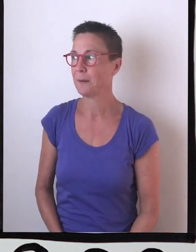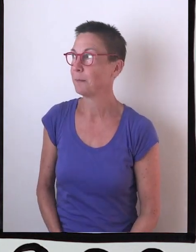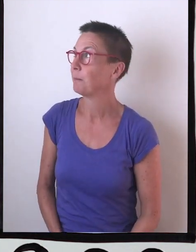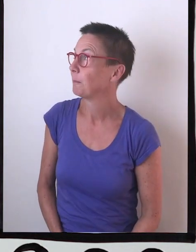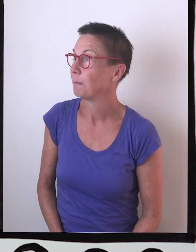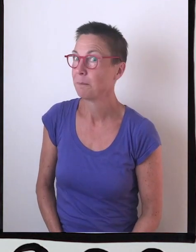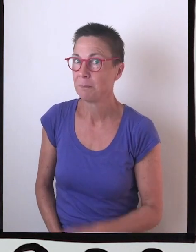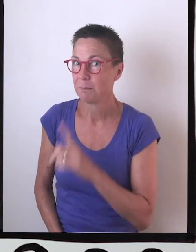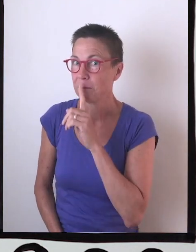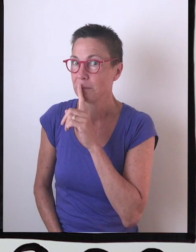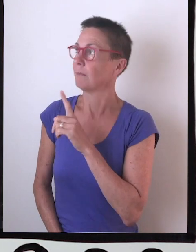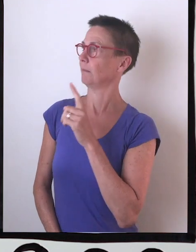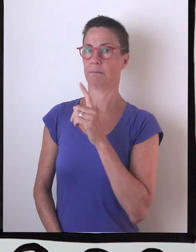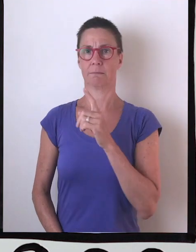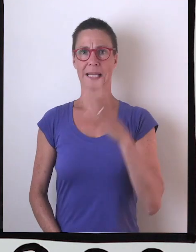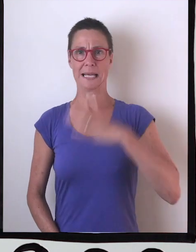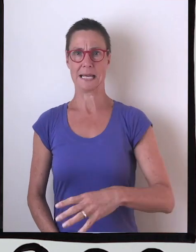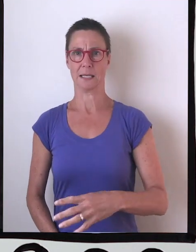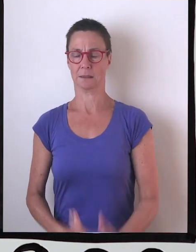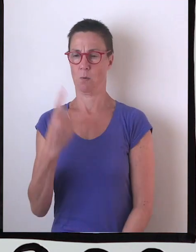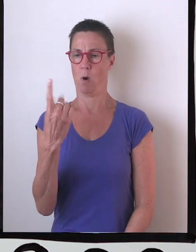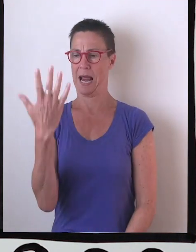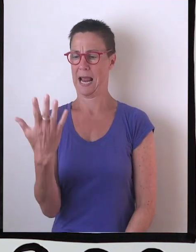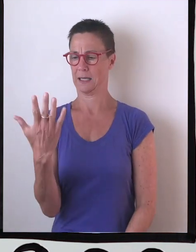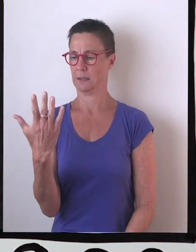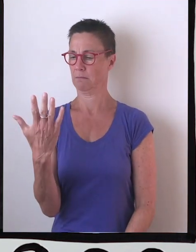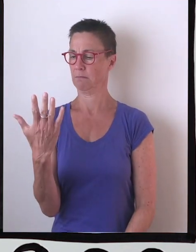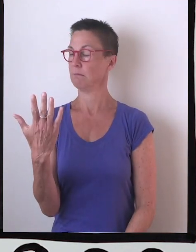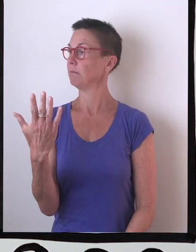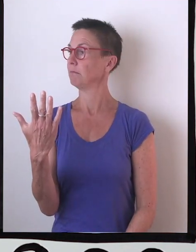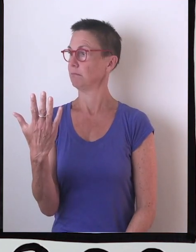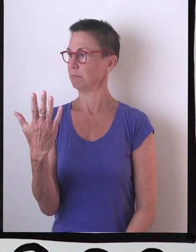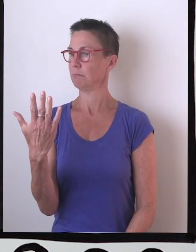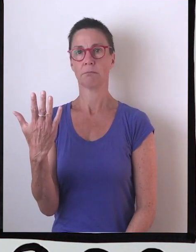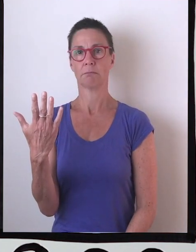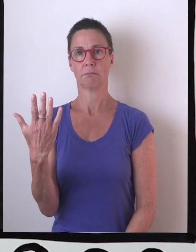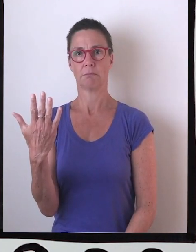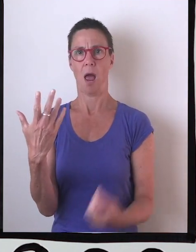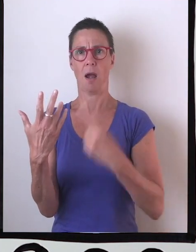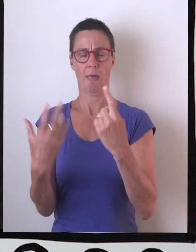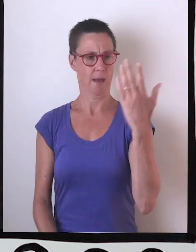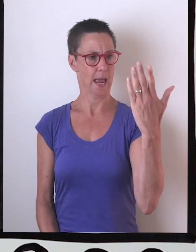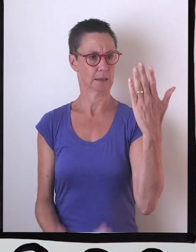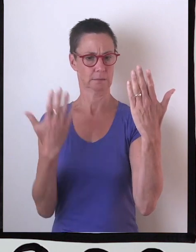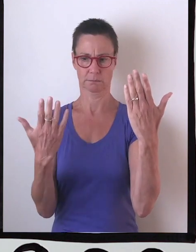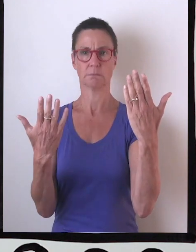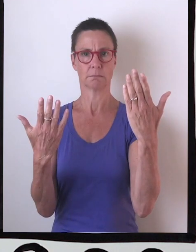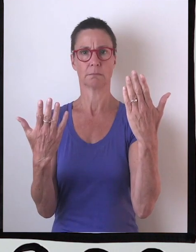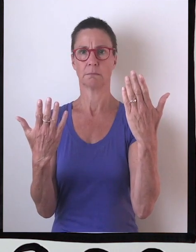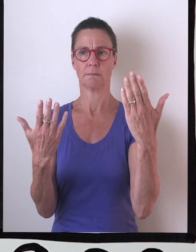handshake. So, for this, you're going to need one hand, check, another